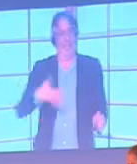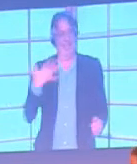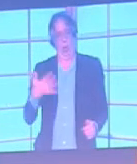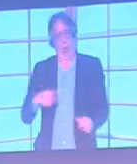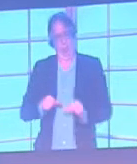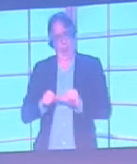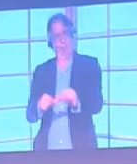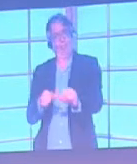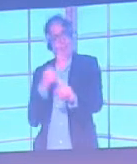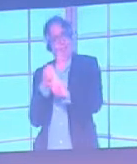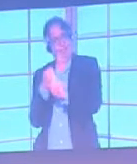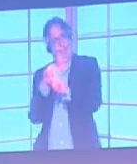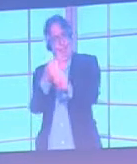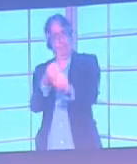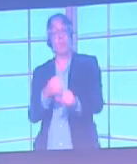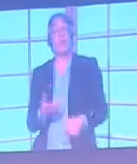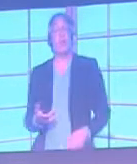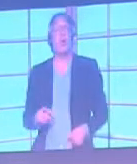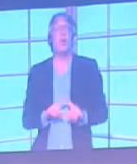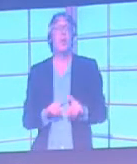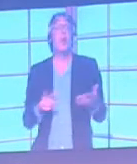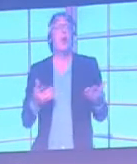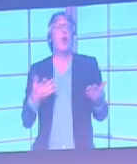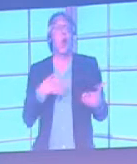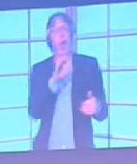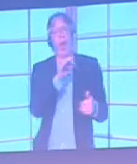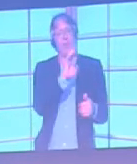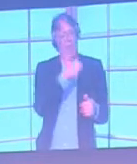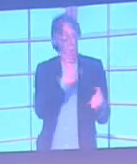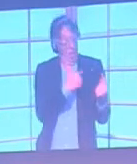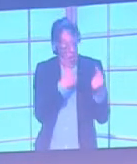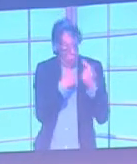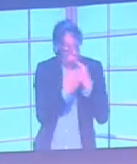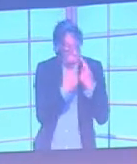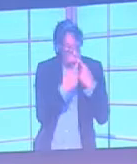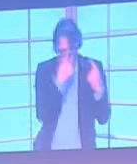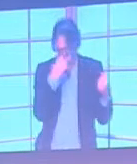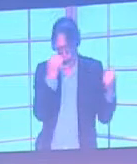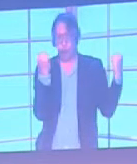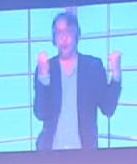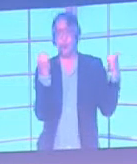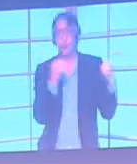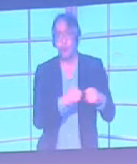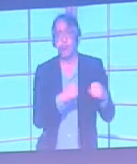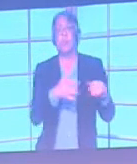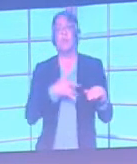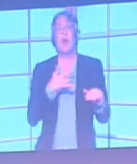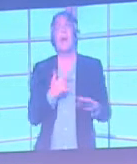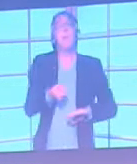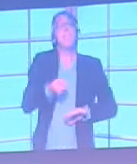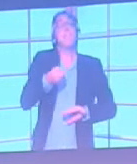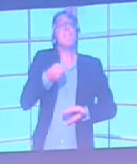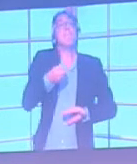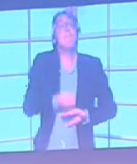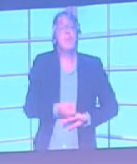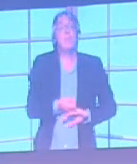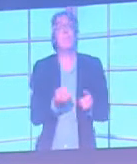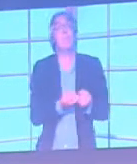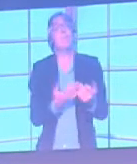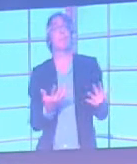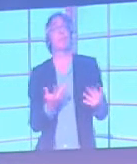together with CAFE, we reached an agreement on what we thought could be minimum number of position, but they would